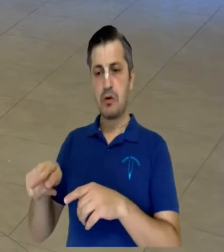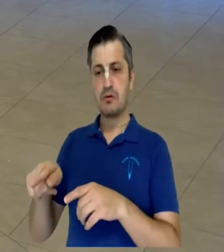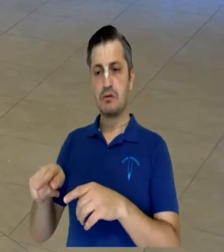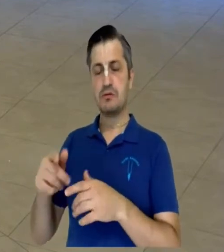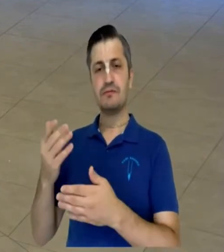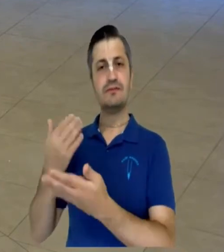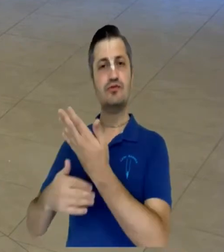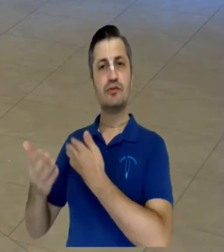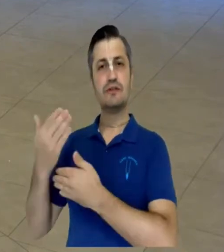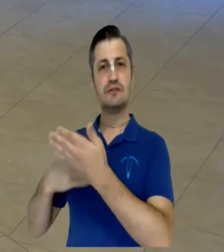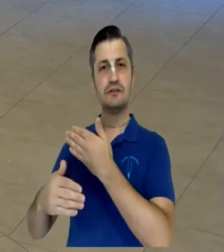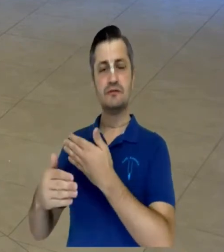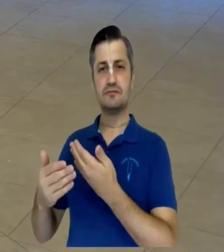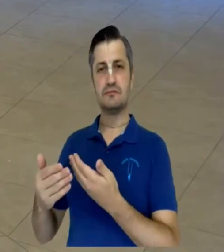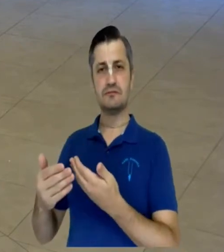only